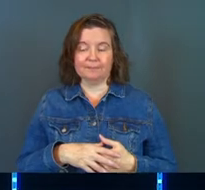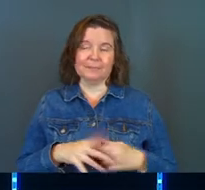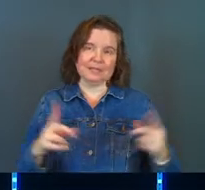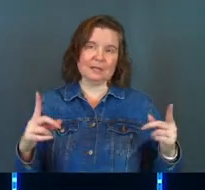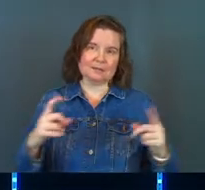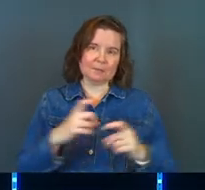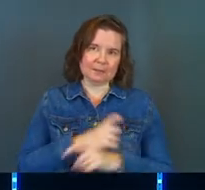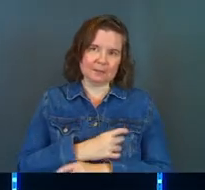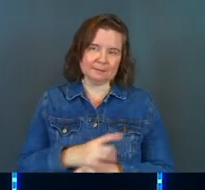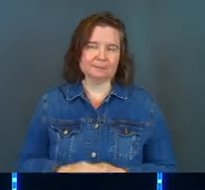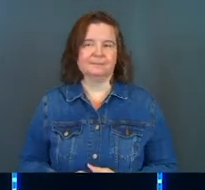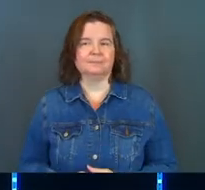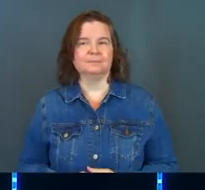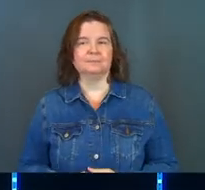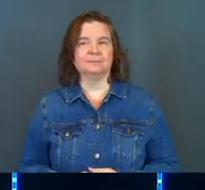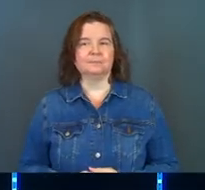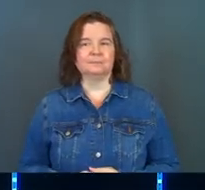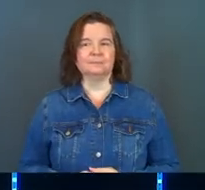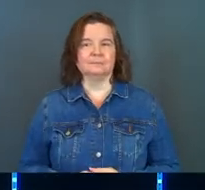It's complicated.